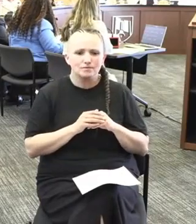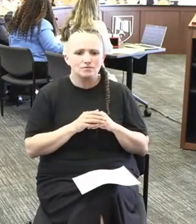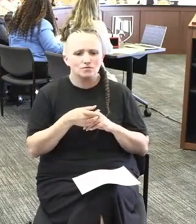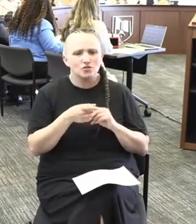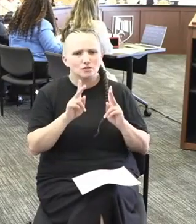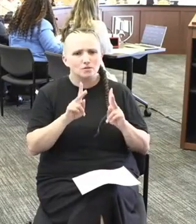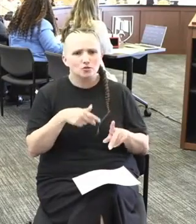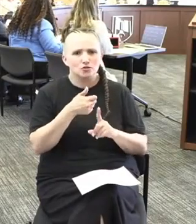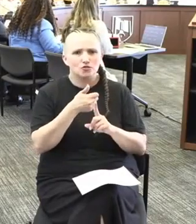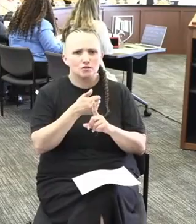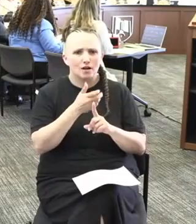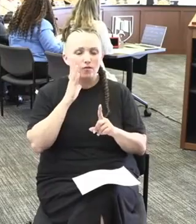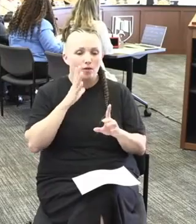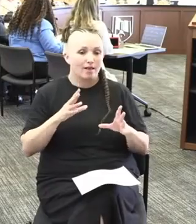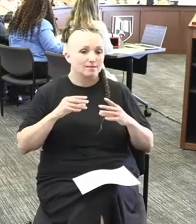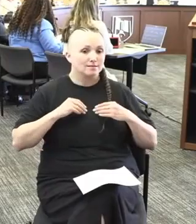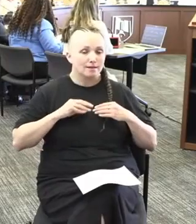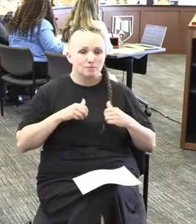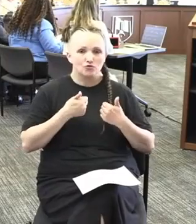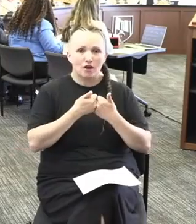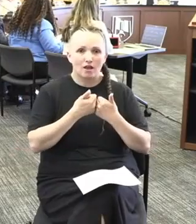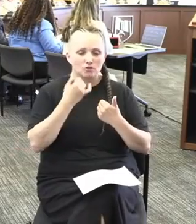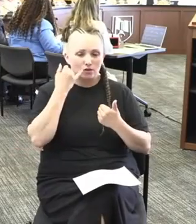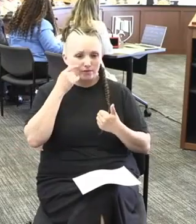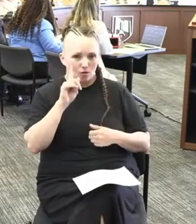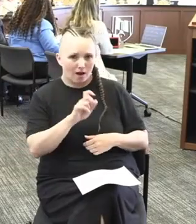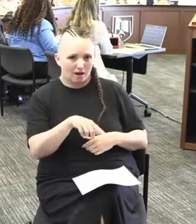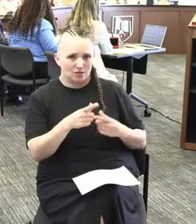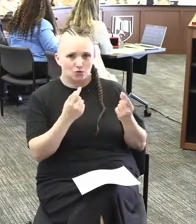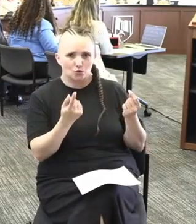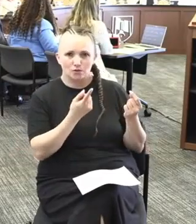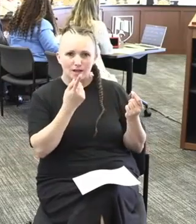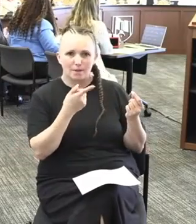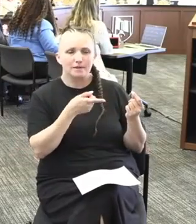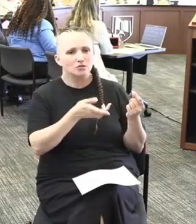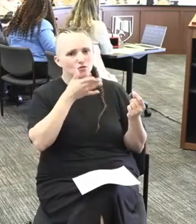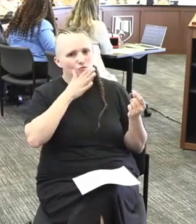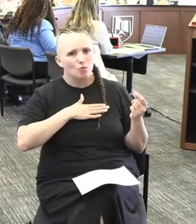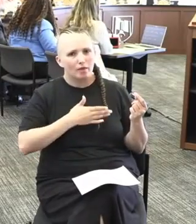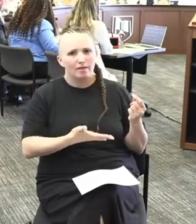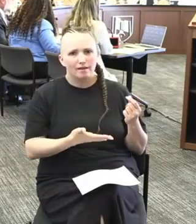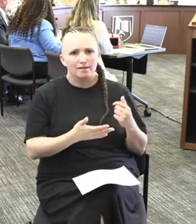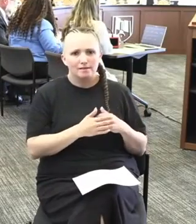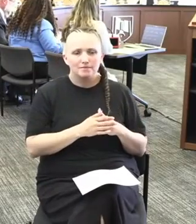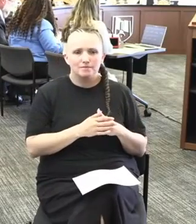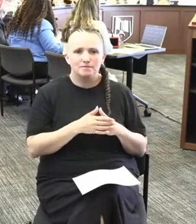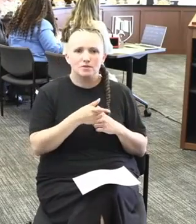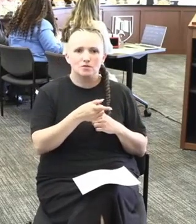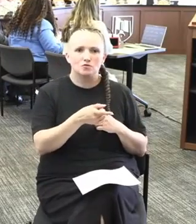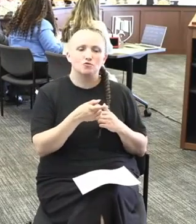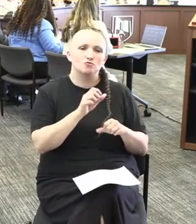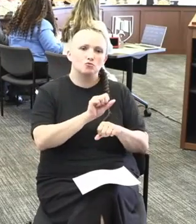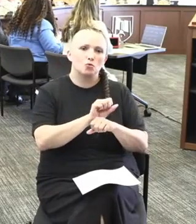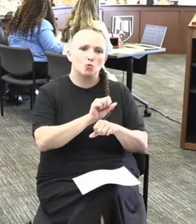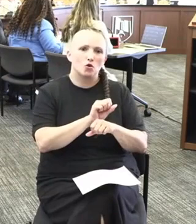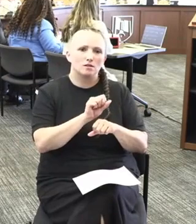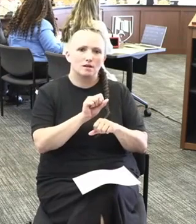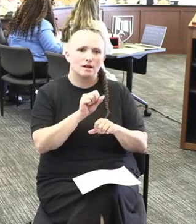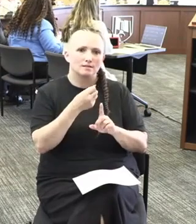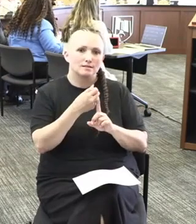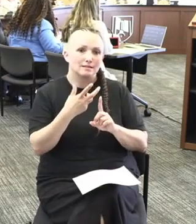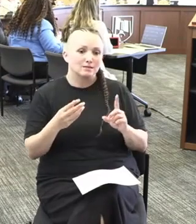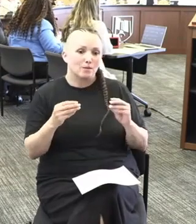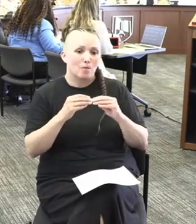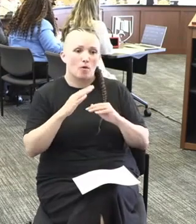anything I've ever asked her to do, she is more than willing. Her contributions have extended beyond the